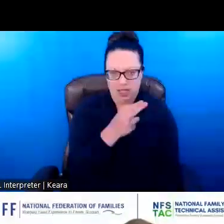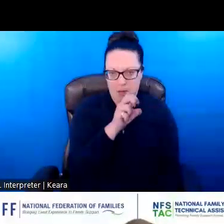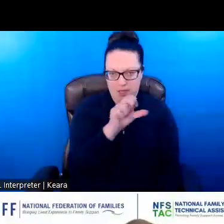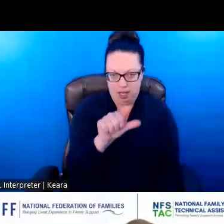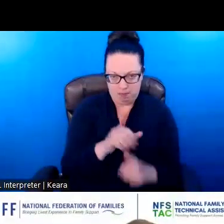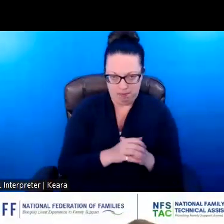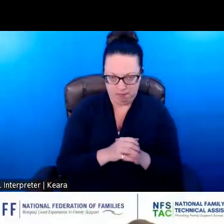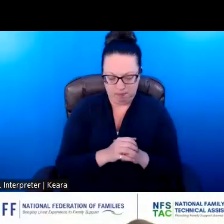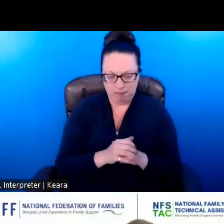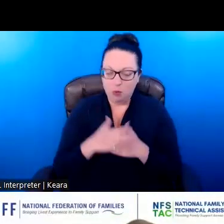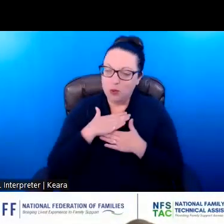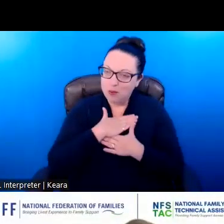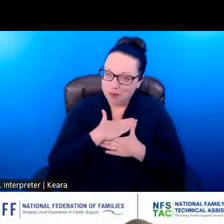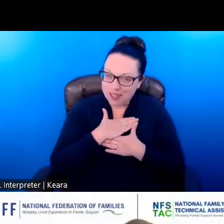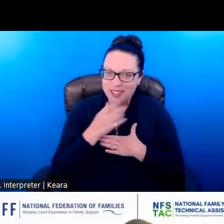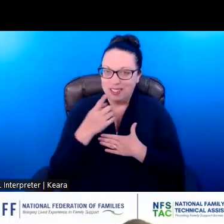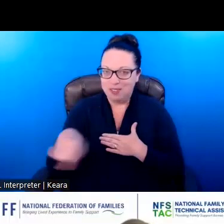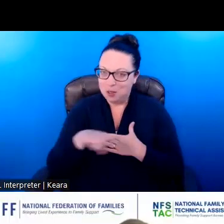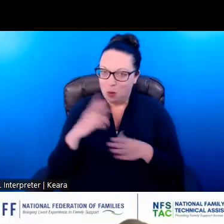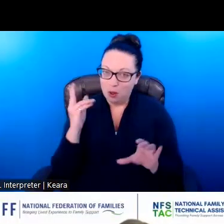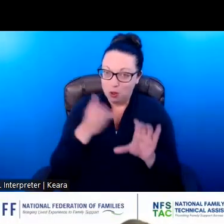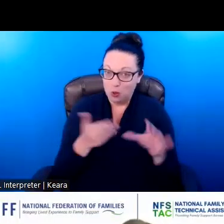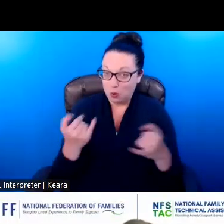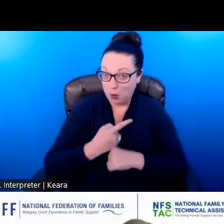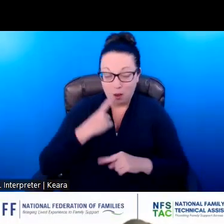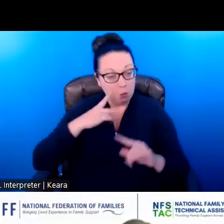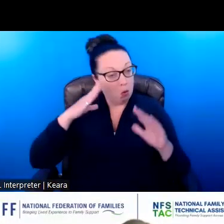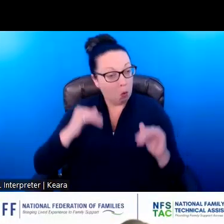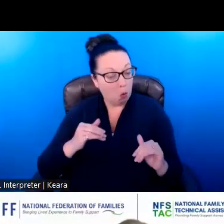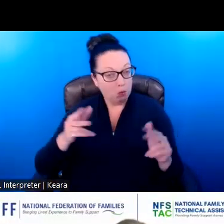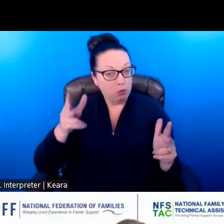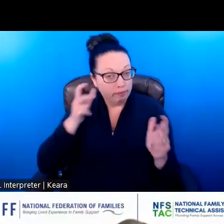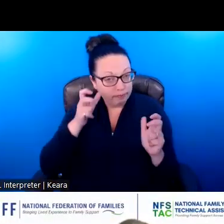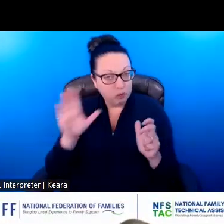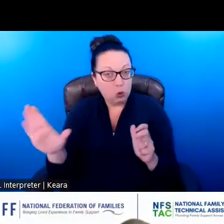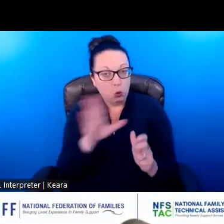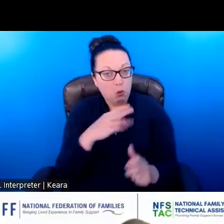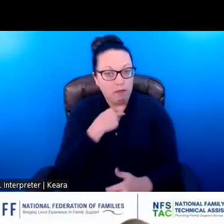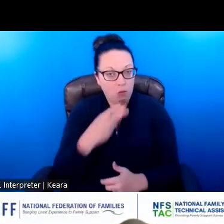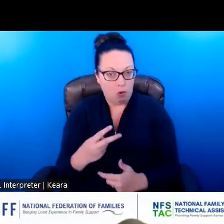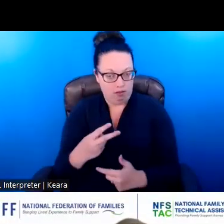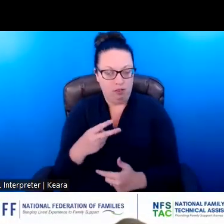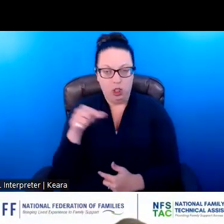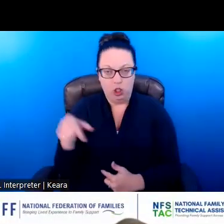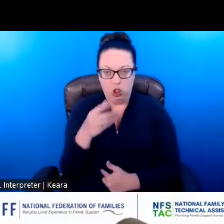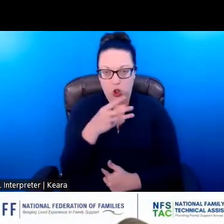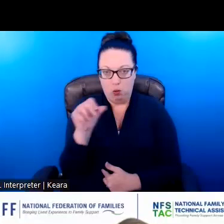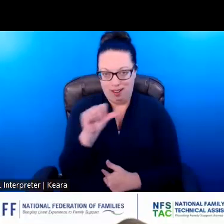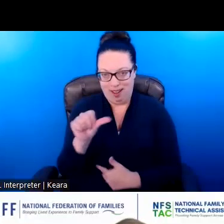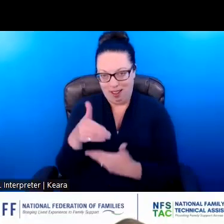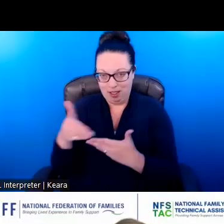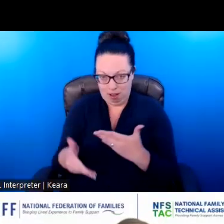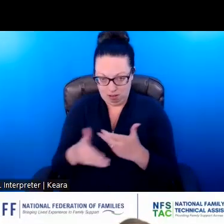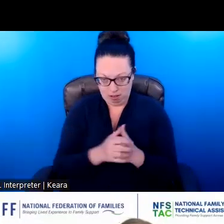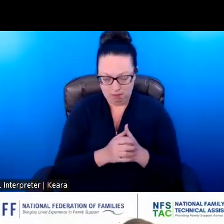We're so pleased that you all joined us today, and we really hope to hear your voice during the Q&A session at the end of today's time together. We